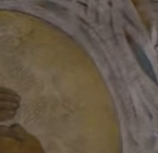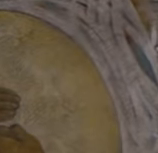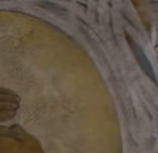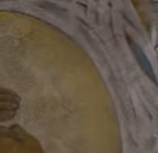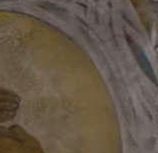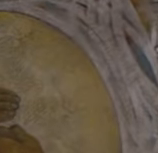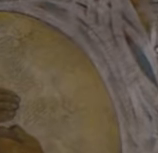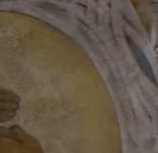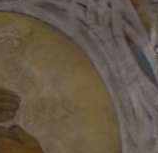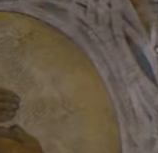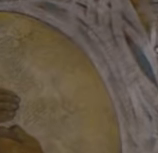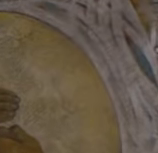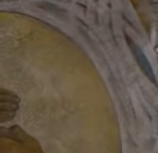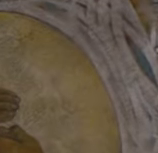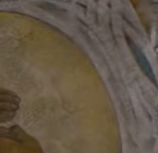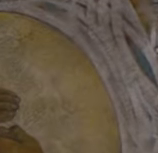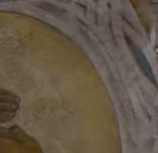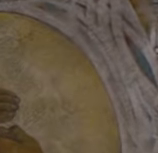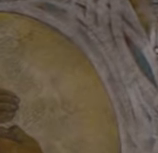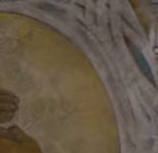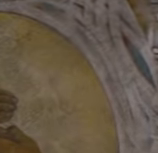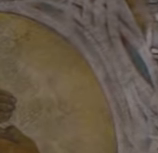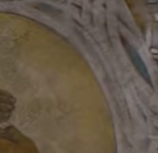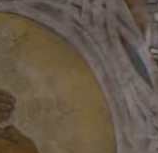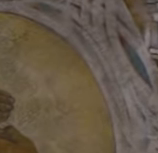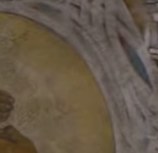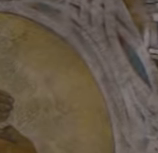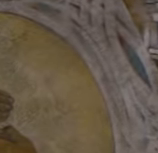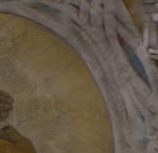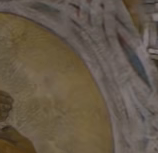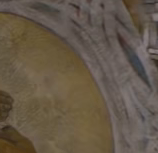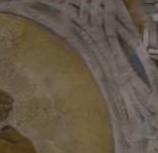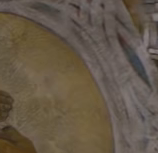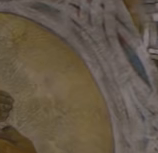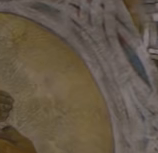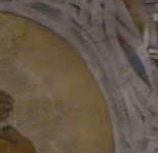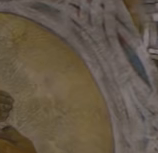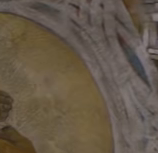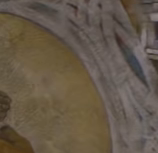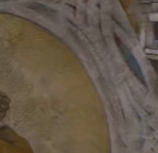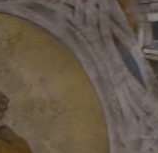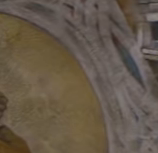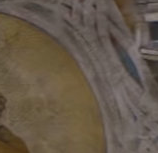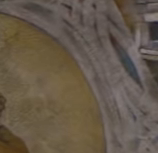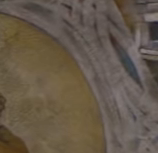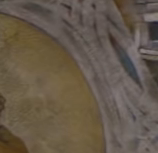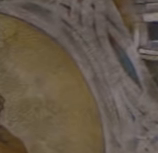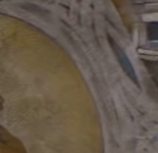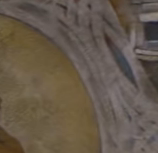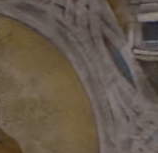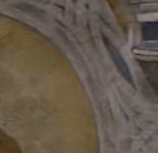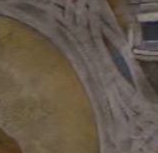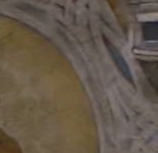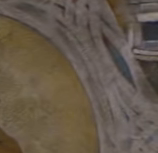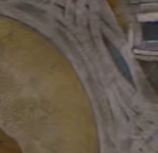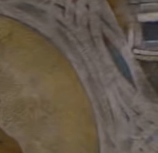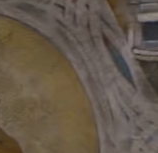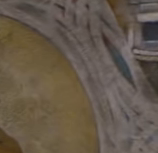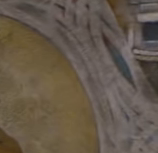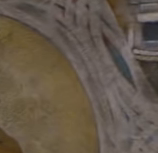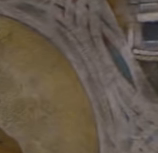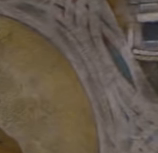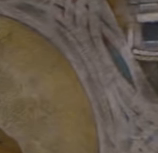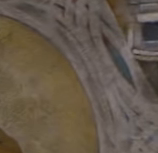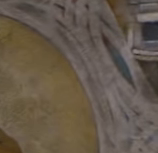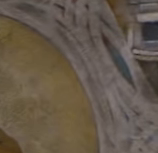Gracias, Kareli. Buenos días, everyone. My name is Chris Iglesias. I'm the Chief Executive Officer of the Unity Council. Thank you for those